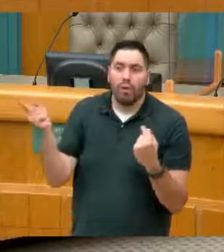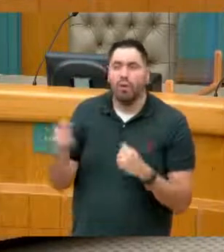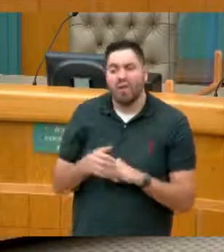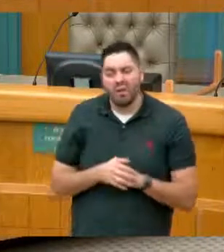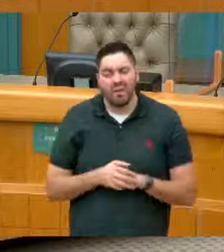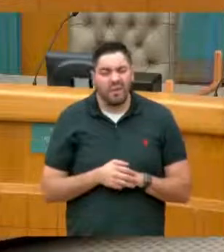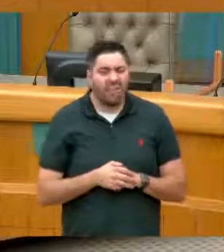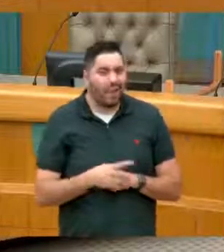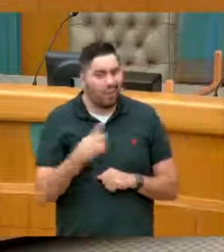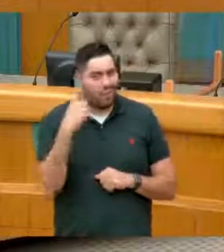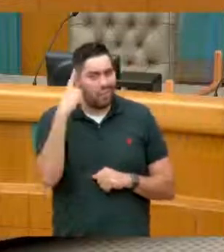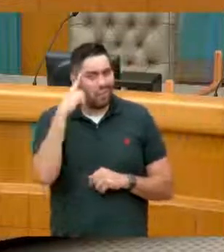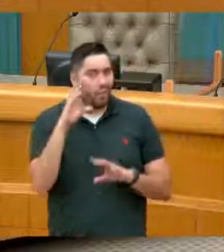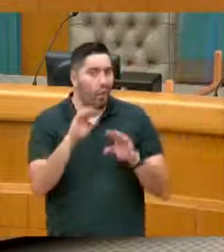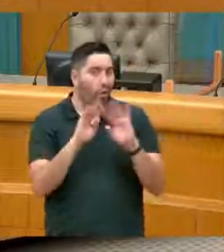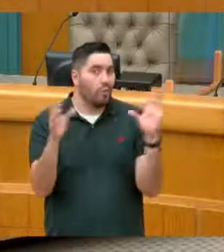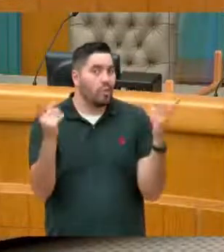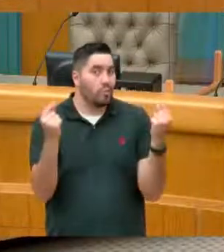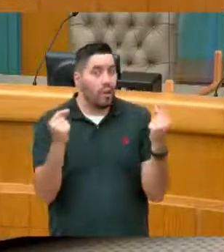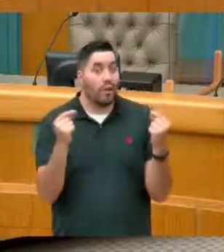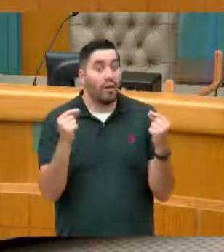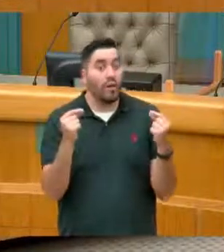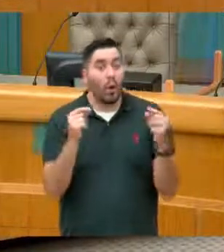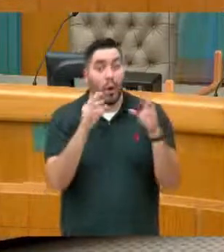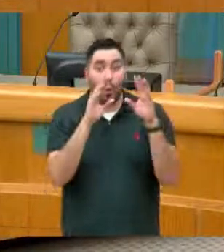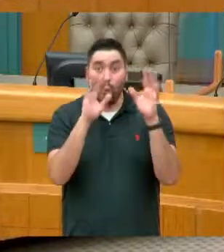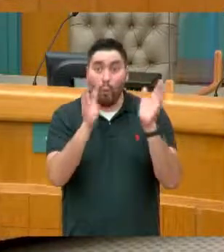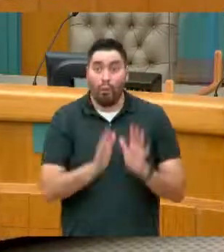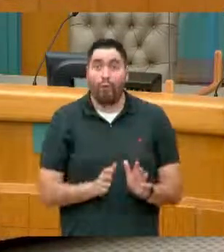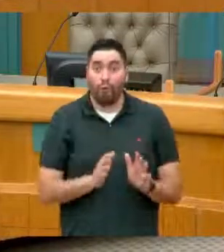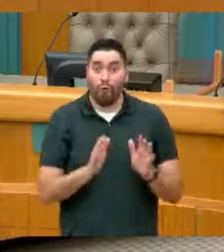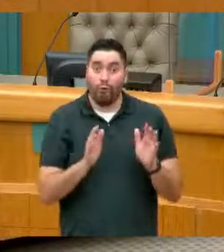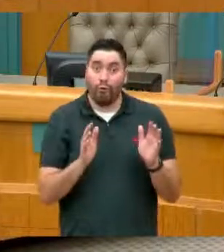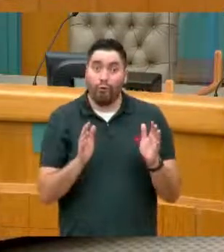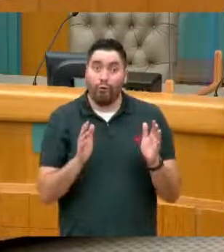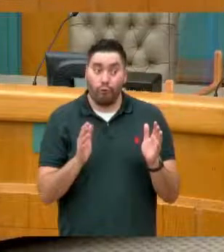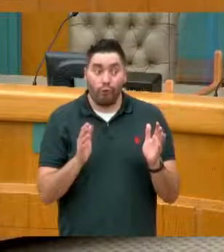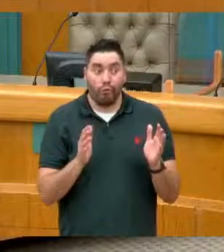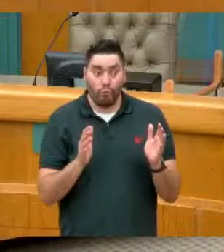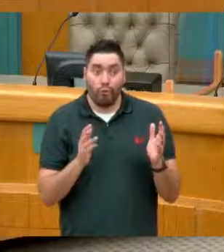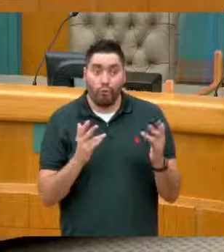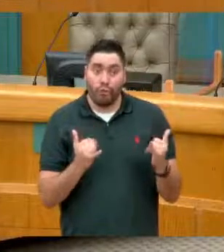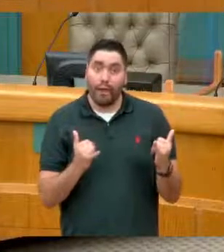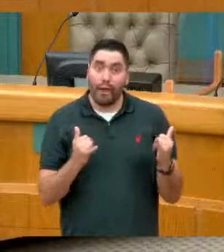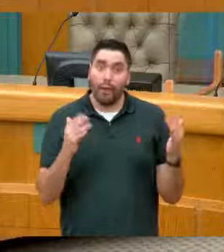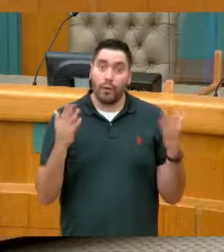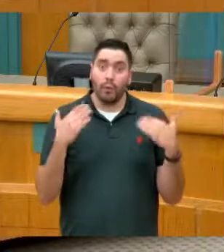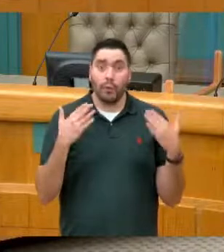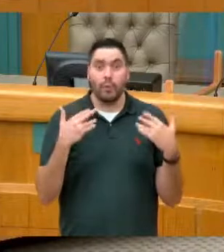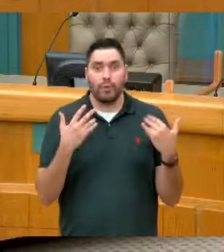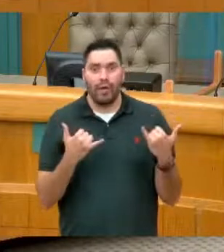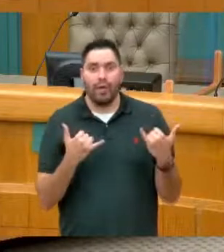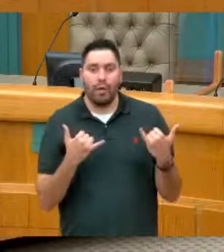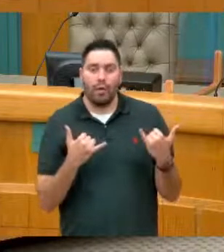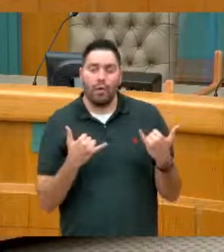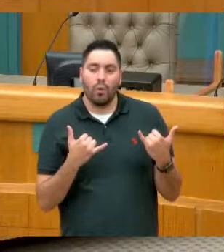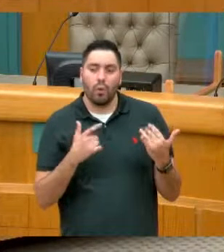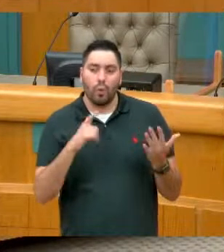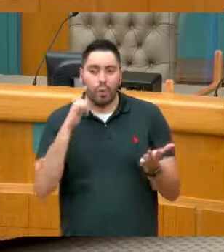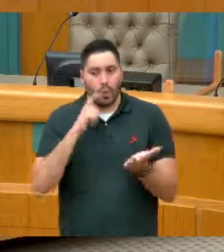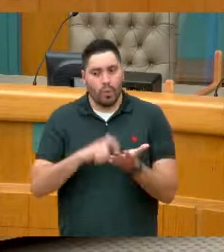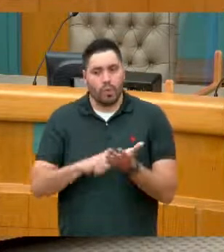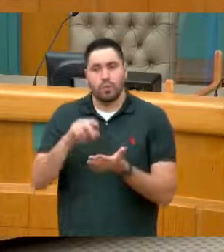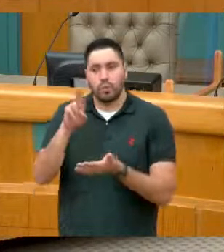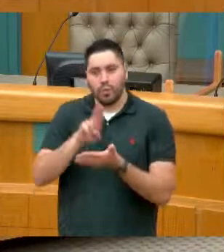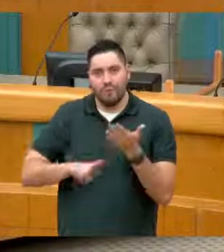Bend Joint COVID-19 Task Force. Do you have any theories as to why Northwest Texas